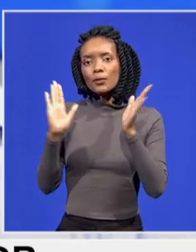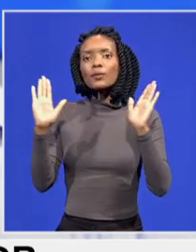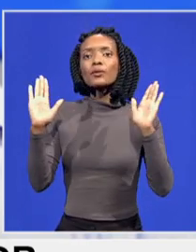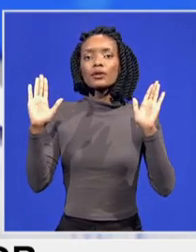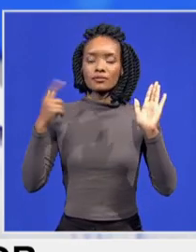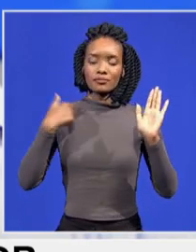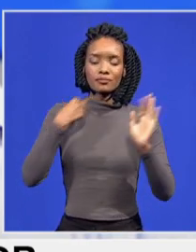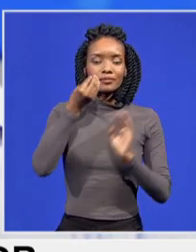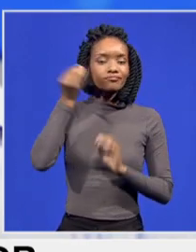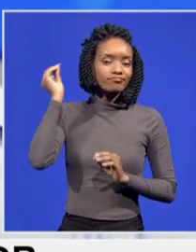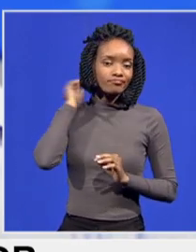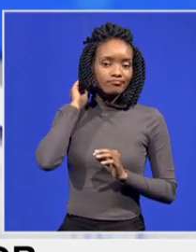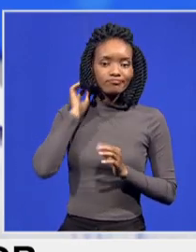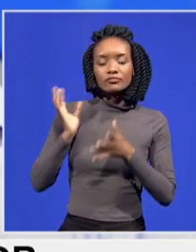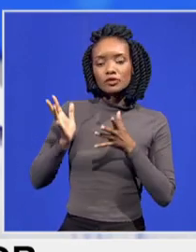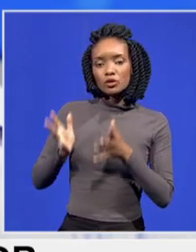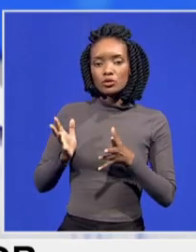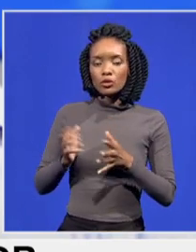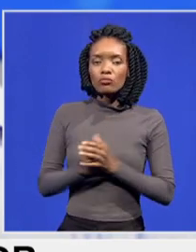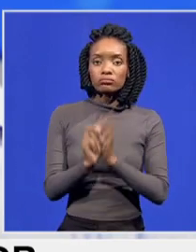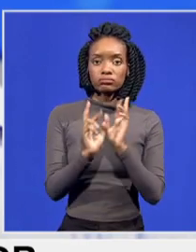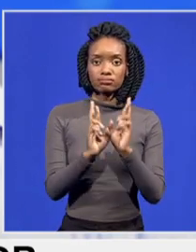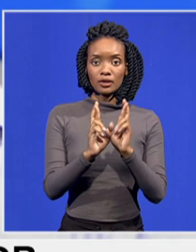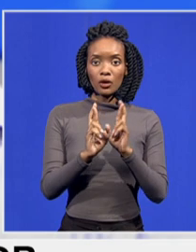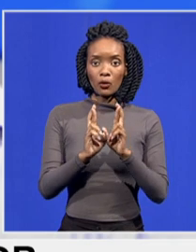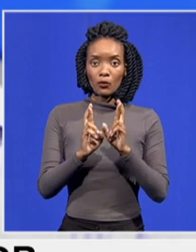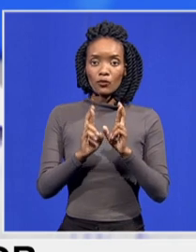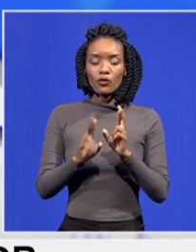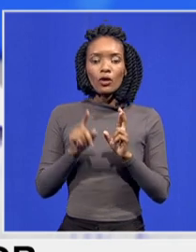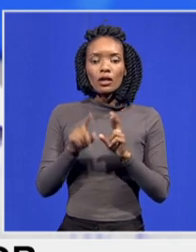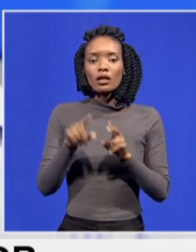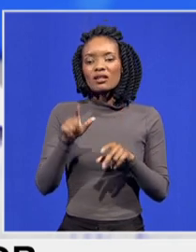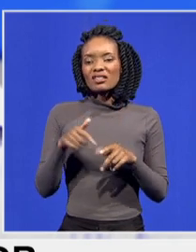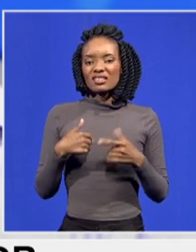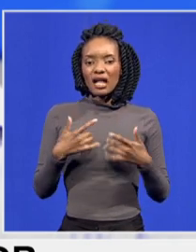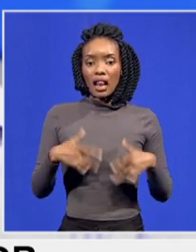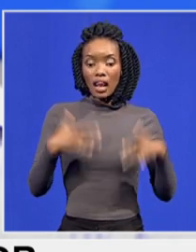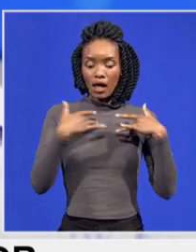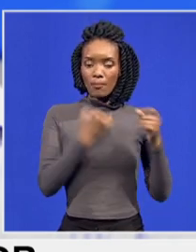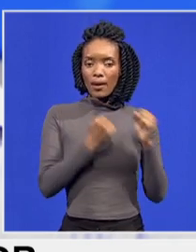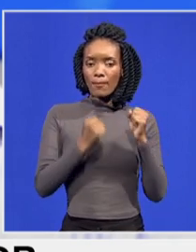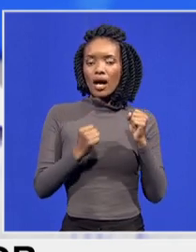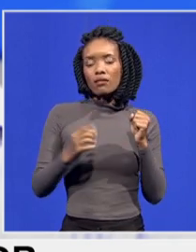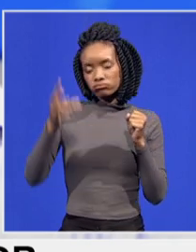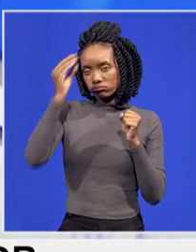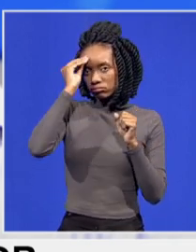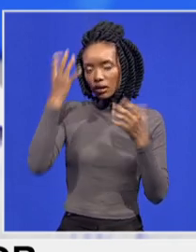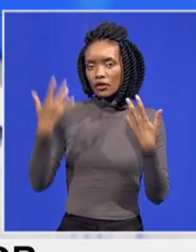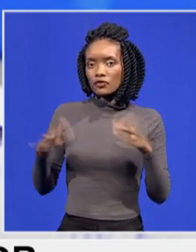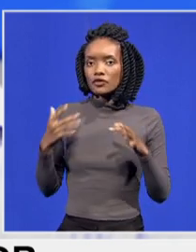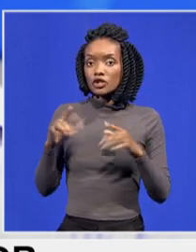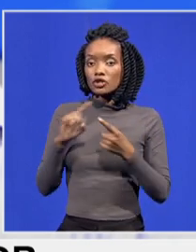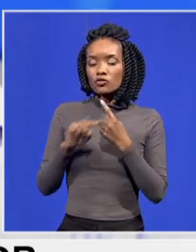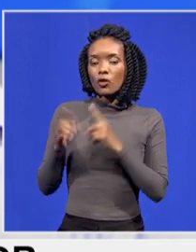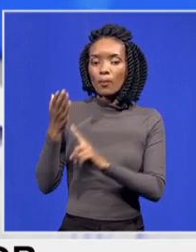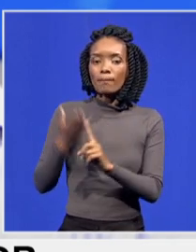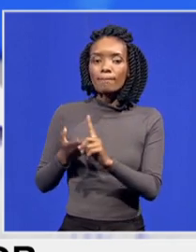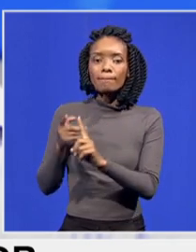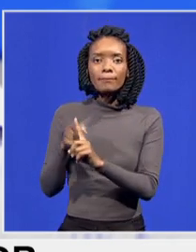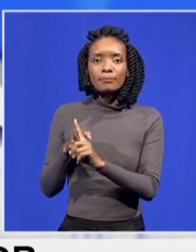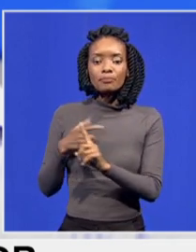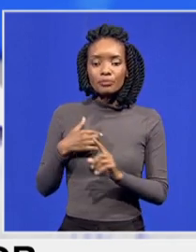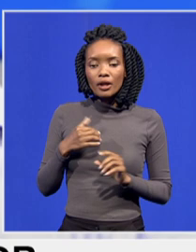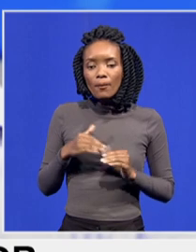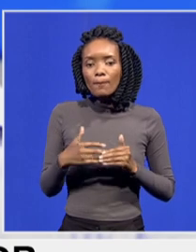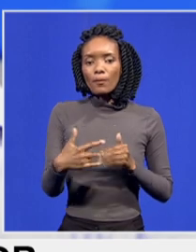hopefully those who have worked with him, those he left behind, can learn a few things from him in moving forward and